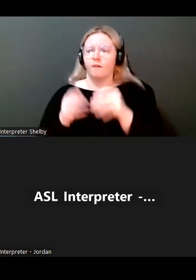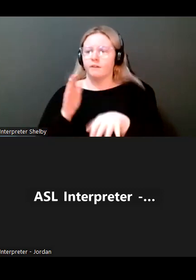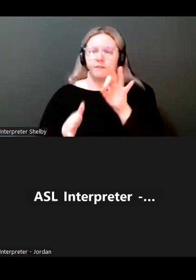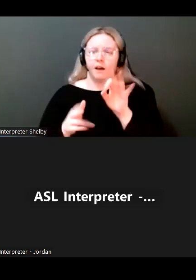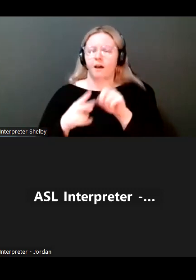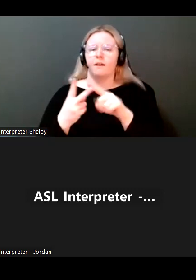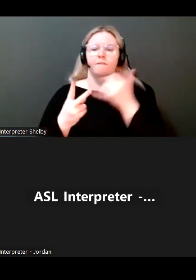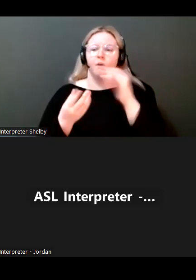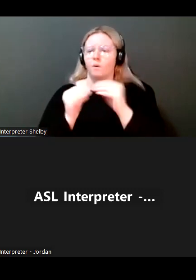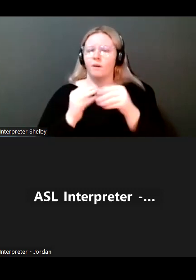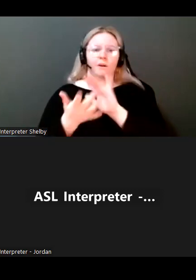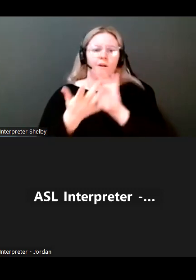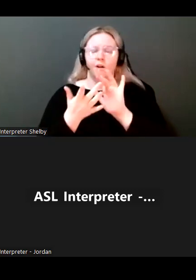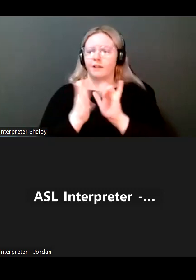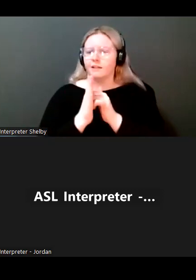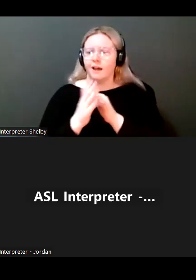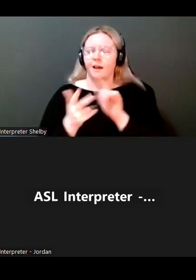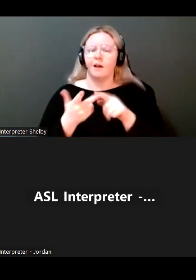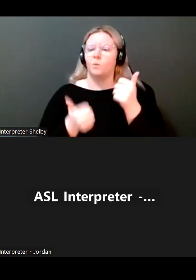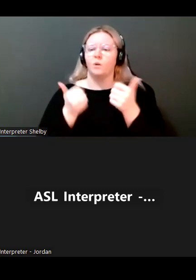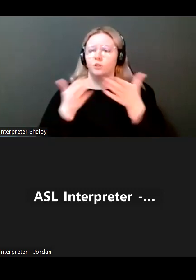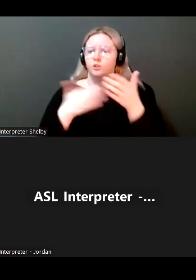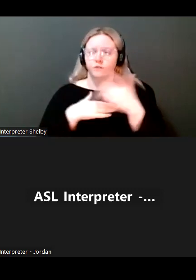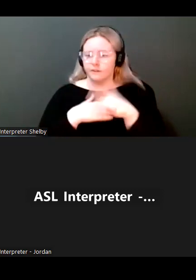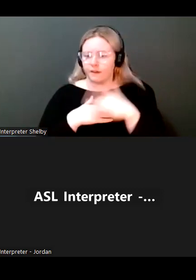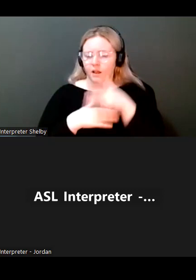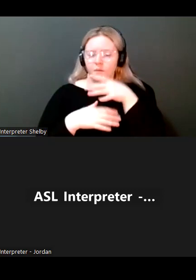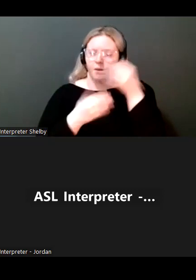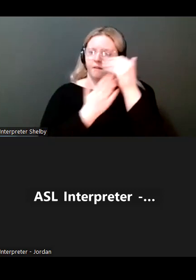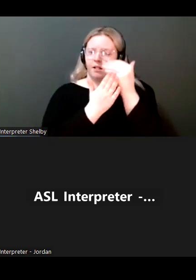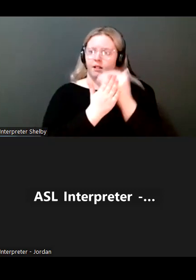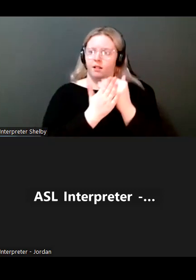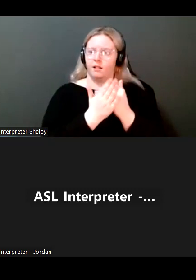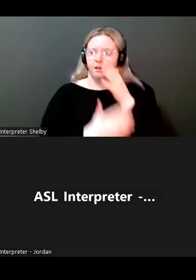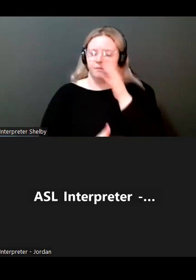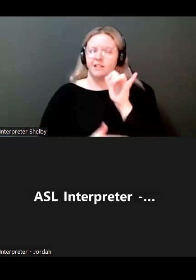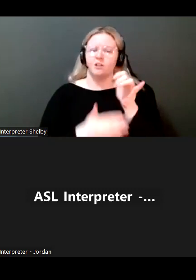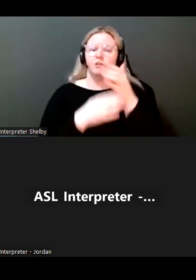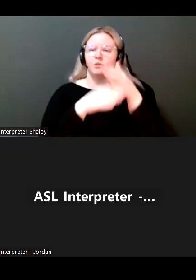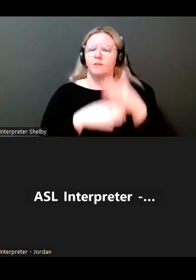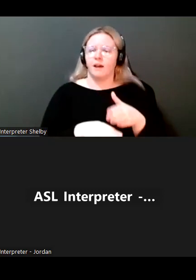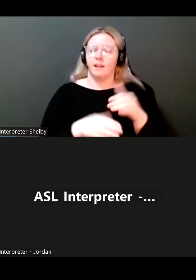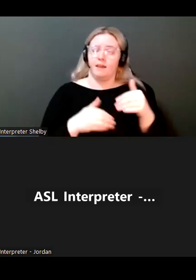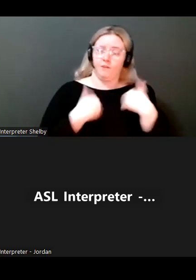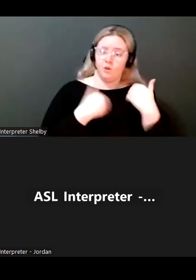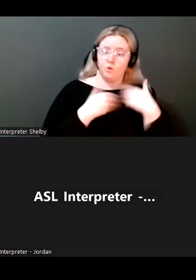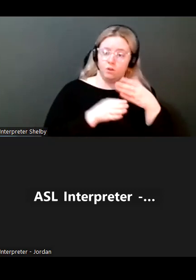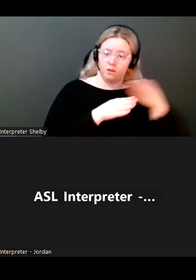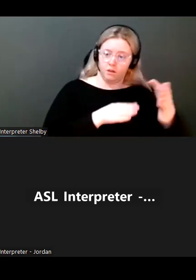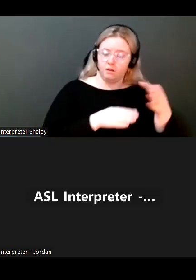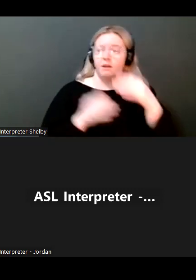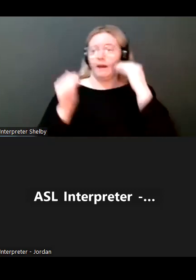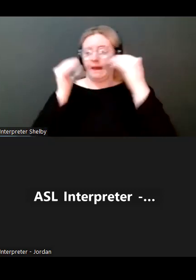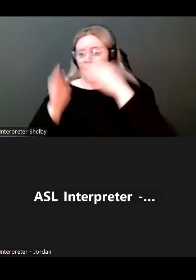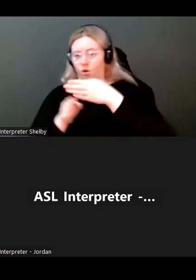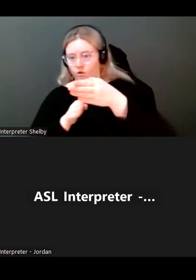number for them? What services and resources are there? And it's divided by youth content and adult content, and